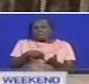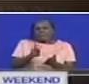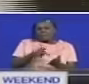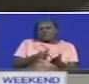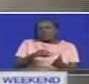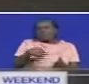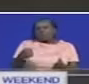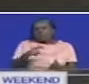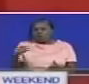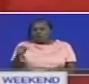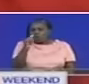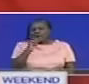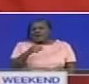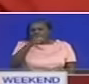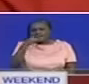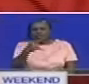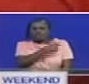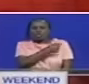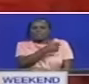medical facilities.